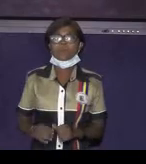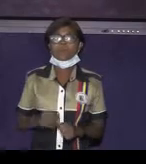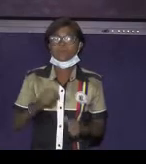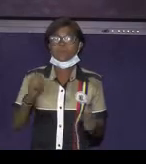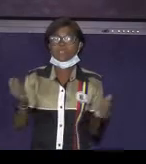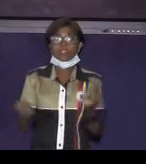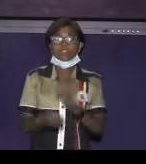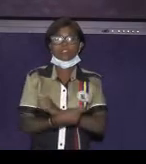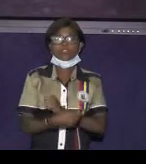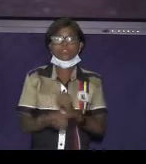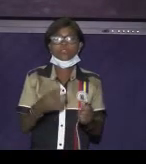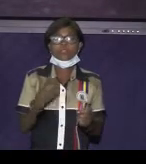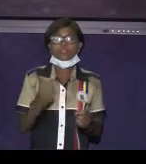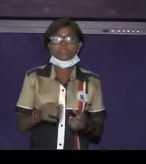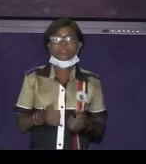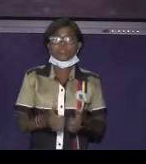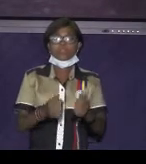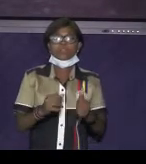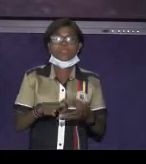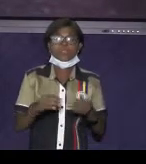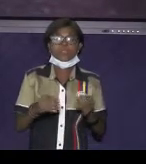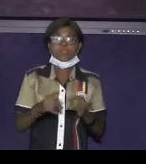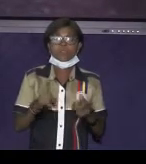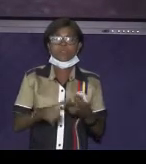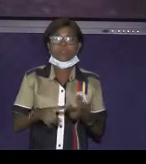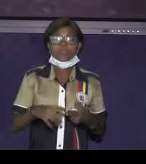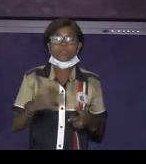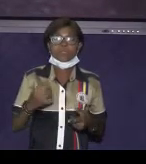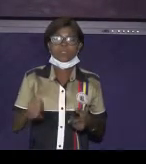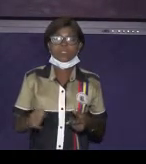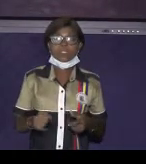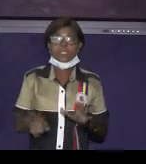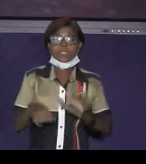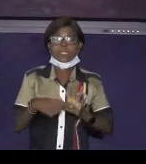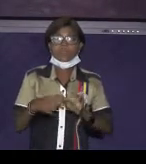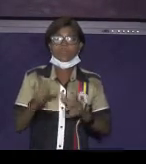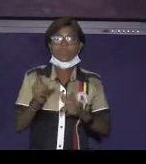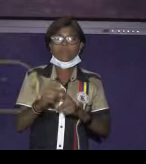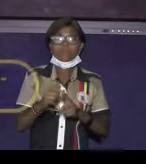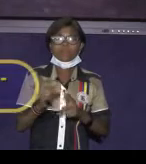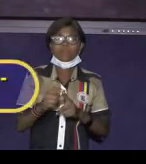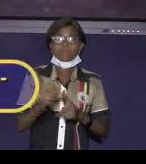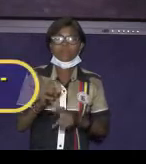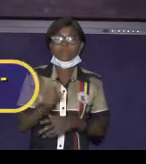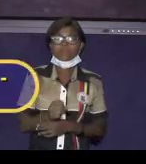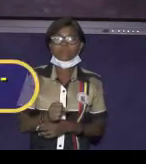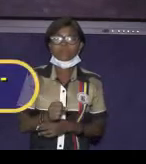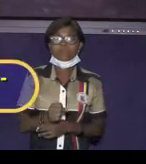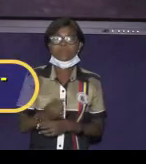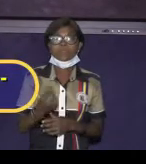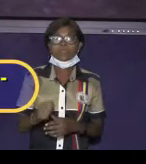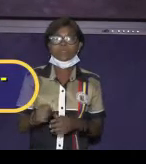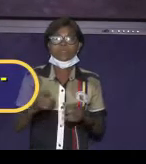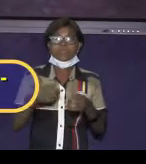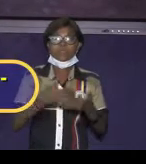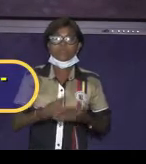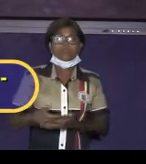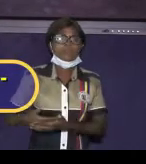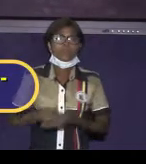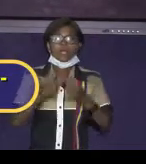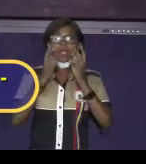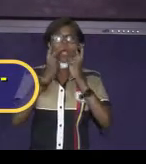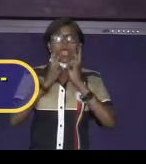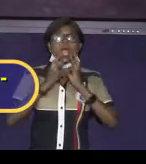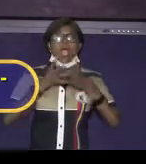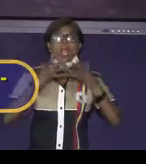following sentences to the negative form. Turn the following sentences to the negative. The baby cried